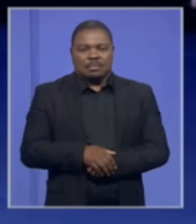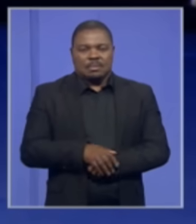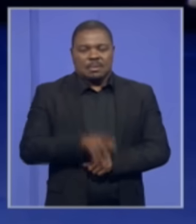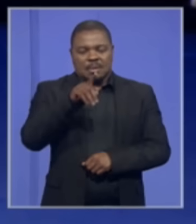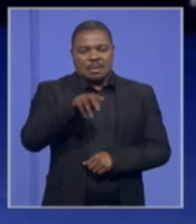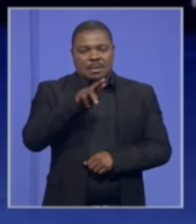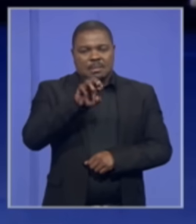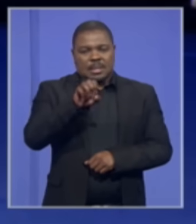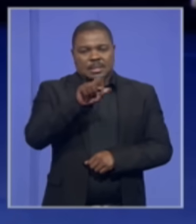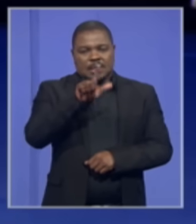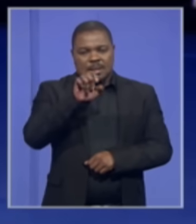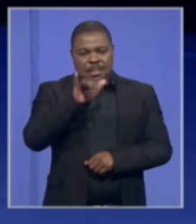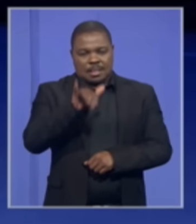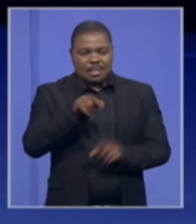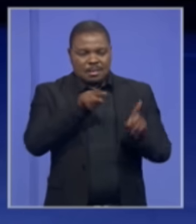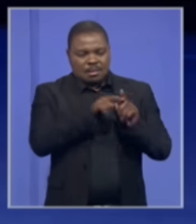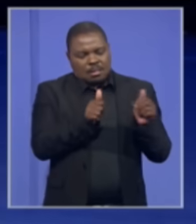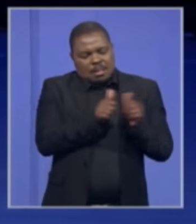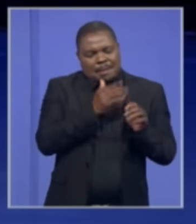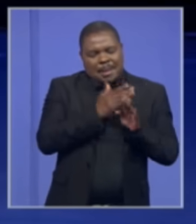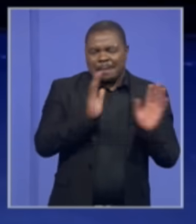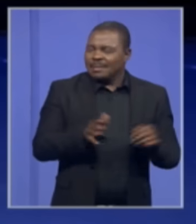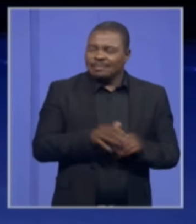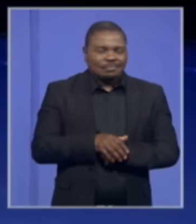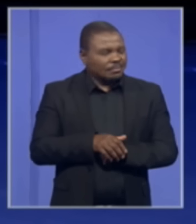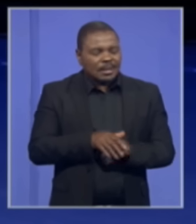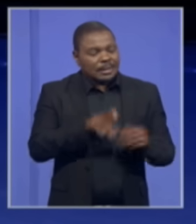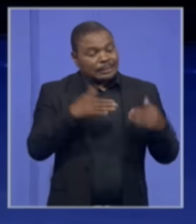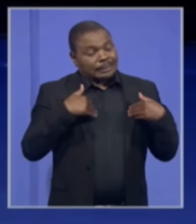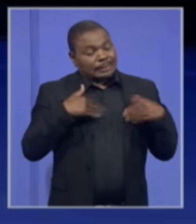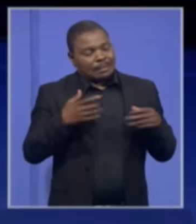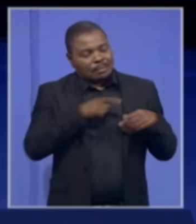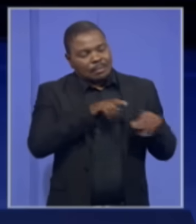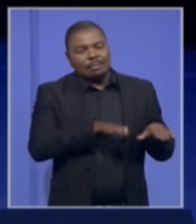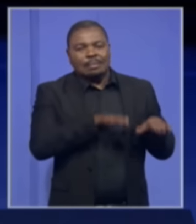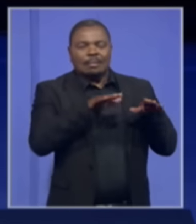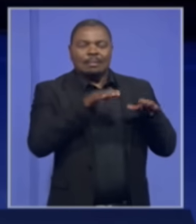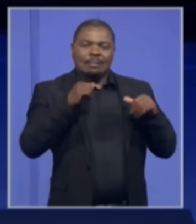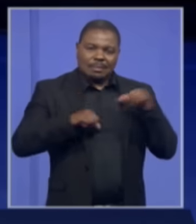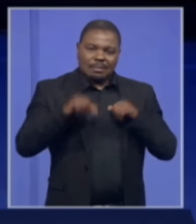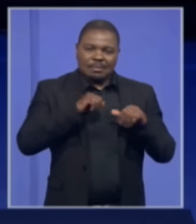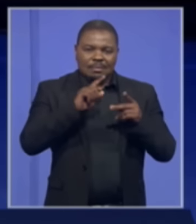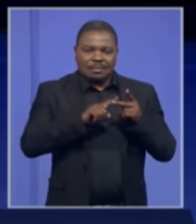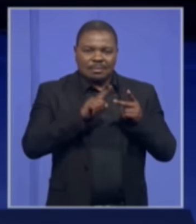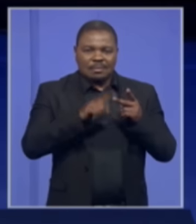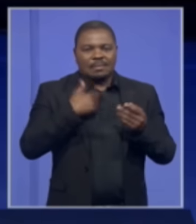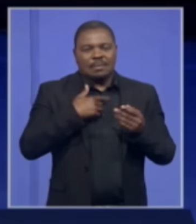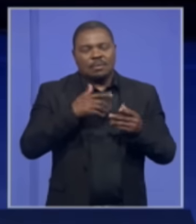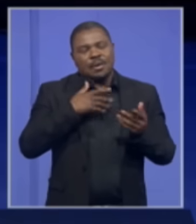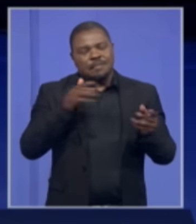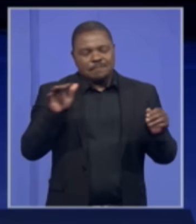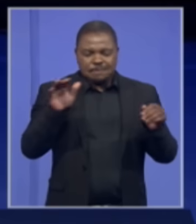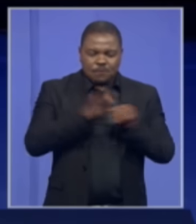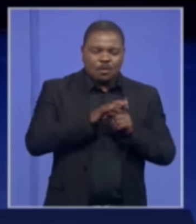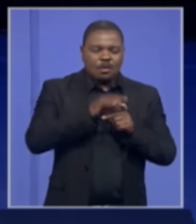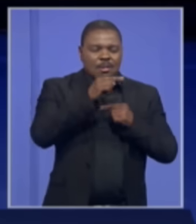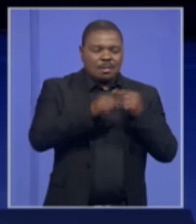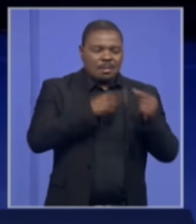colleague. He was part of my beginning. And somehow the end of a beautiful full circle moment in my